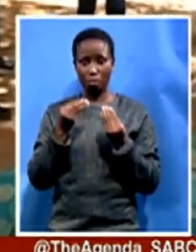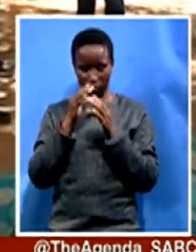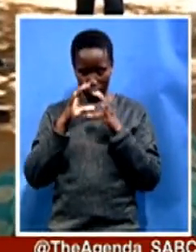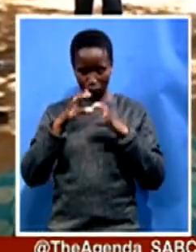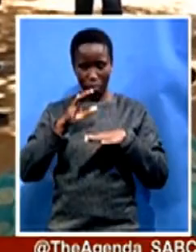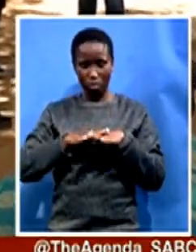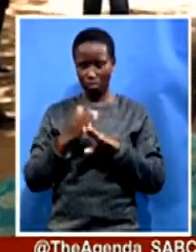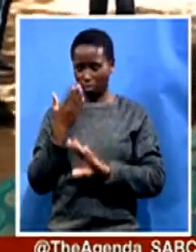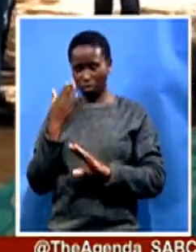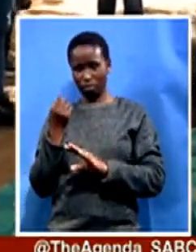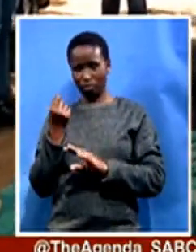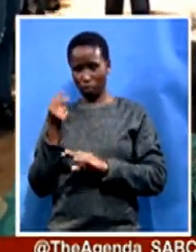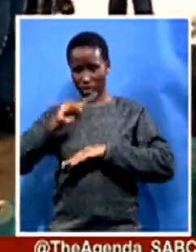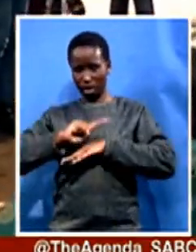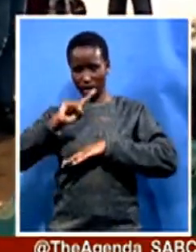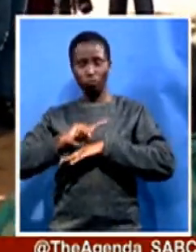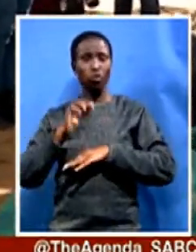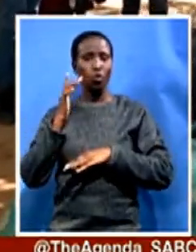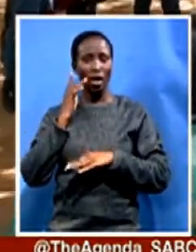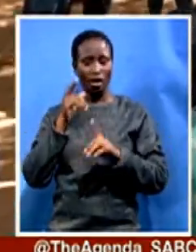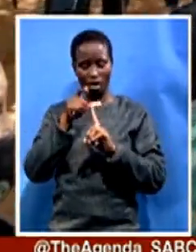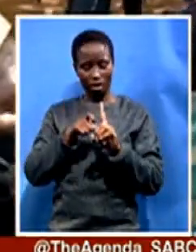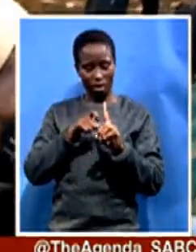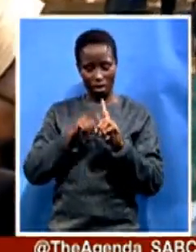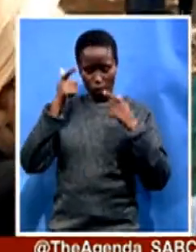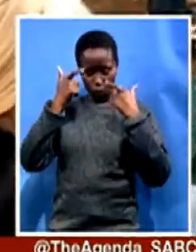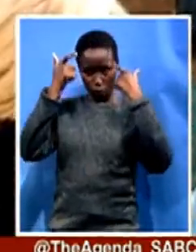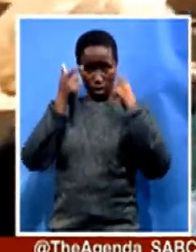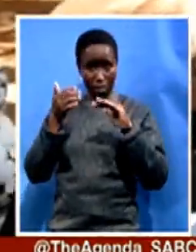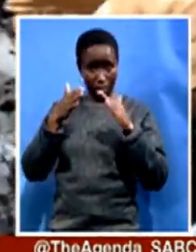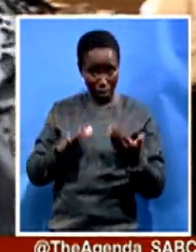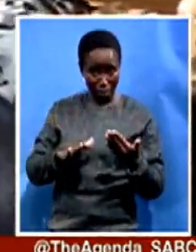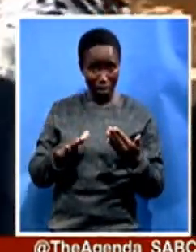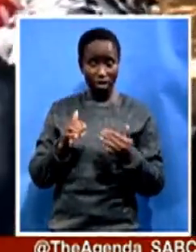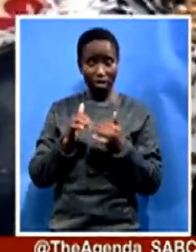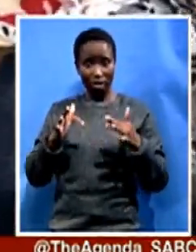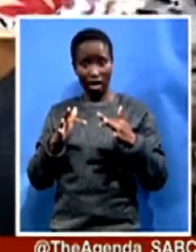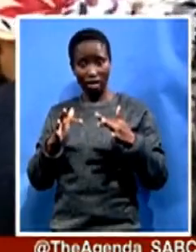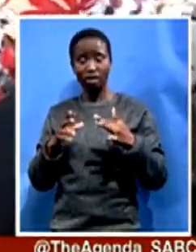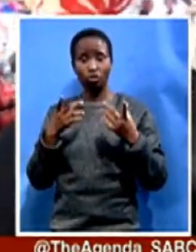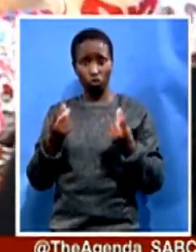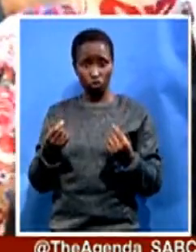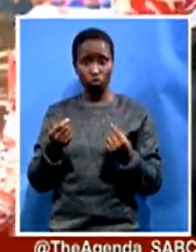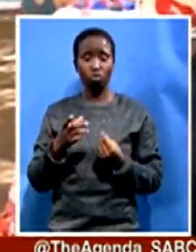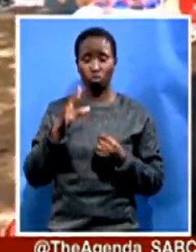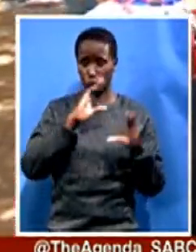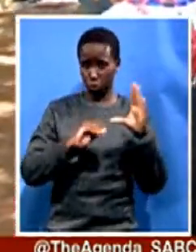of the departure of Queen Mantfombi Dlamini Zulu broke. You'd recall that according to the initial